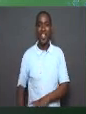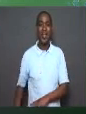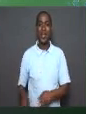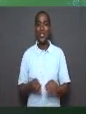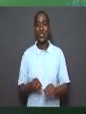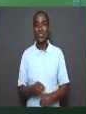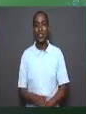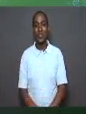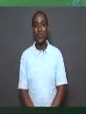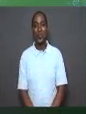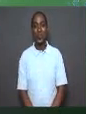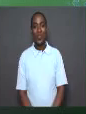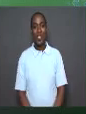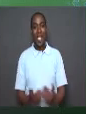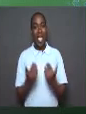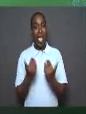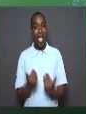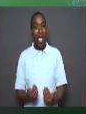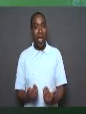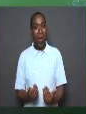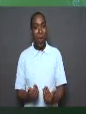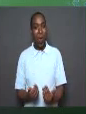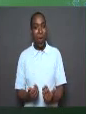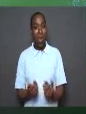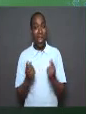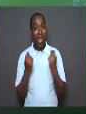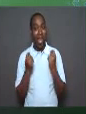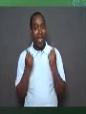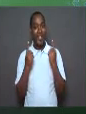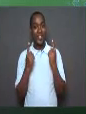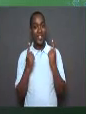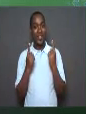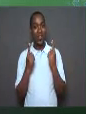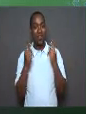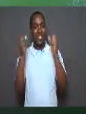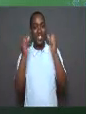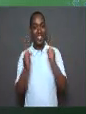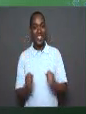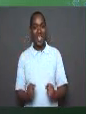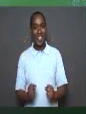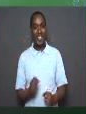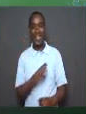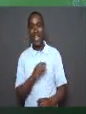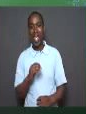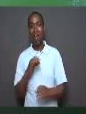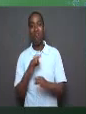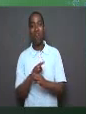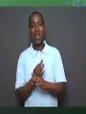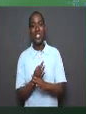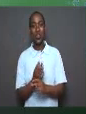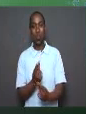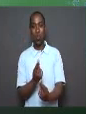Students, now that we have an understanding of the structure and functions